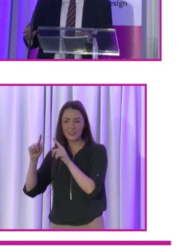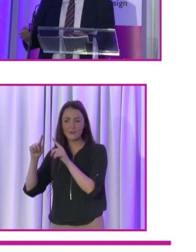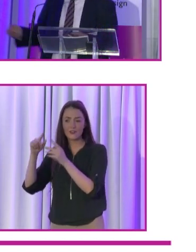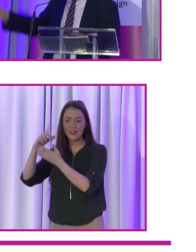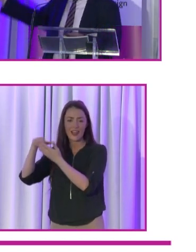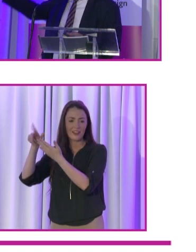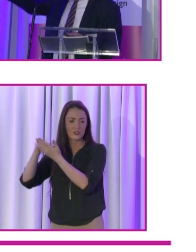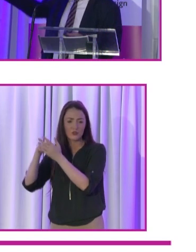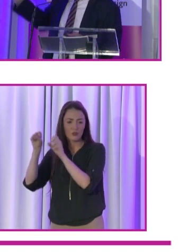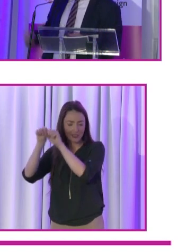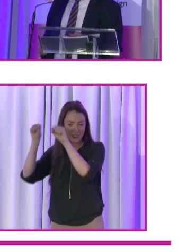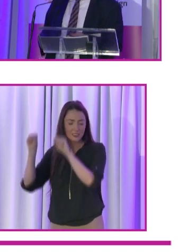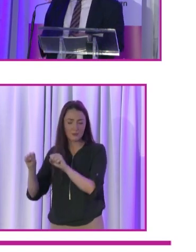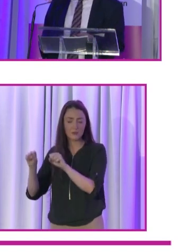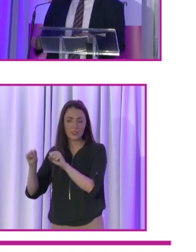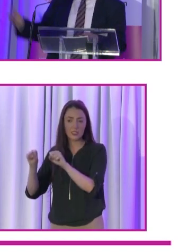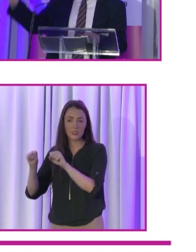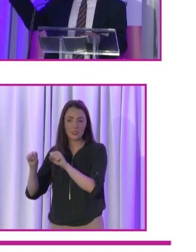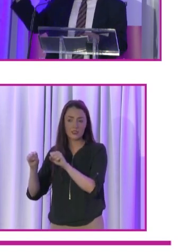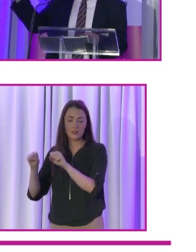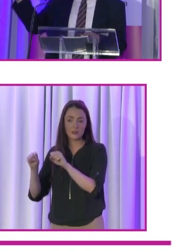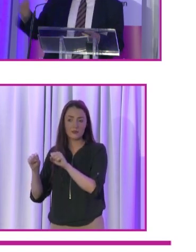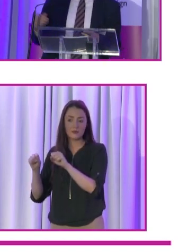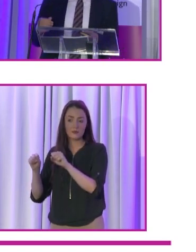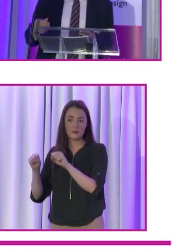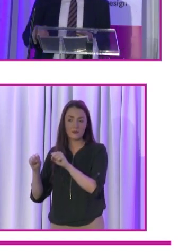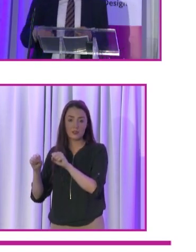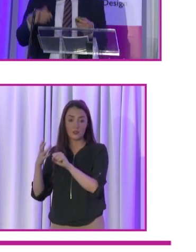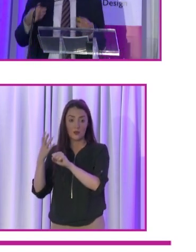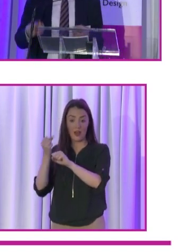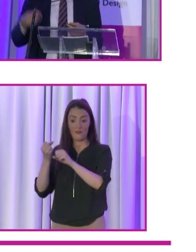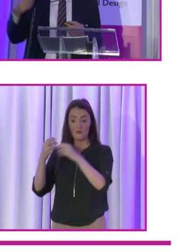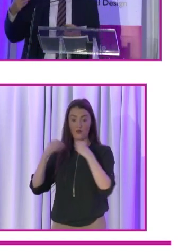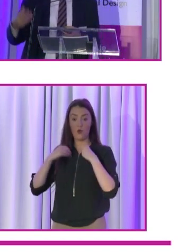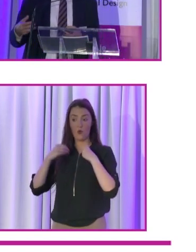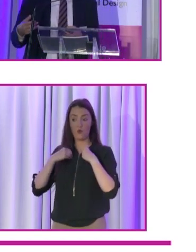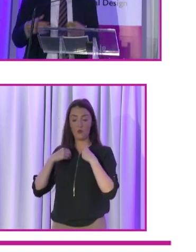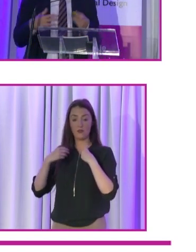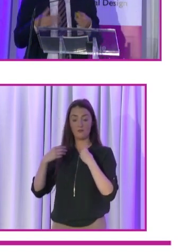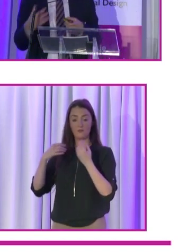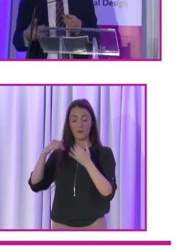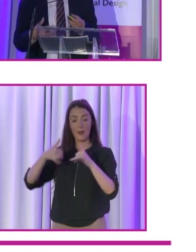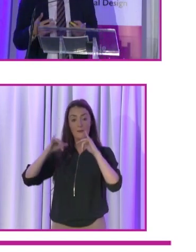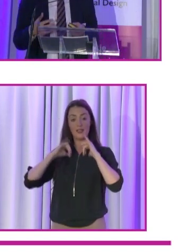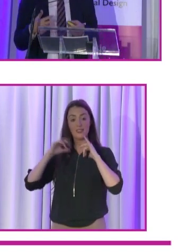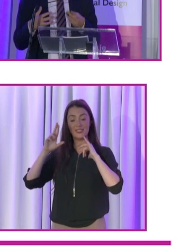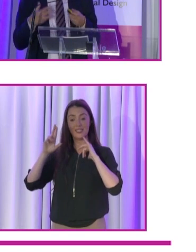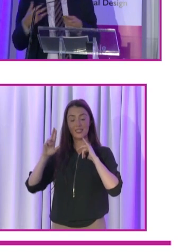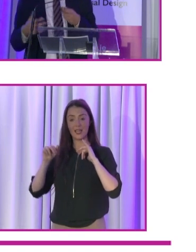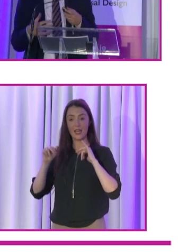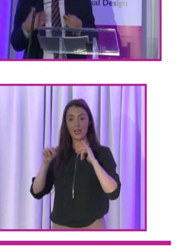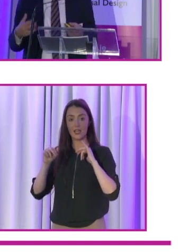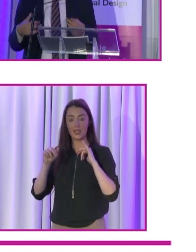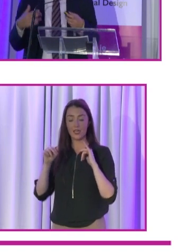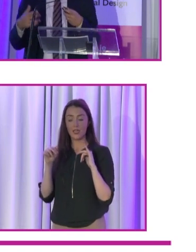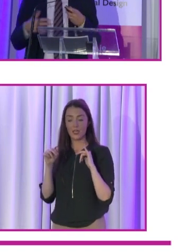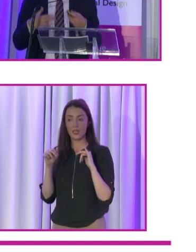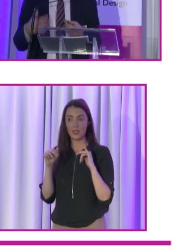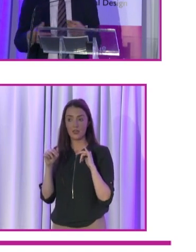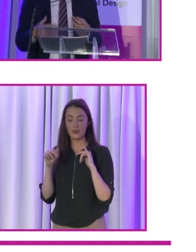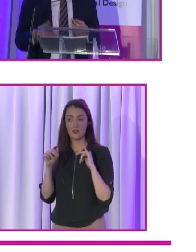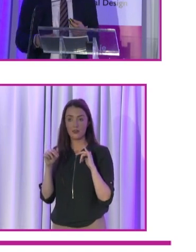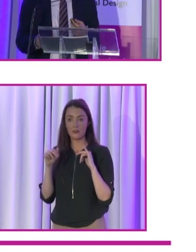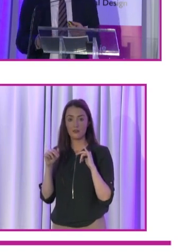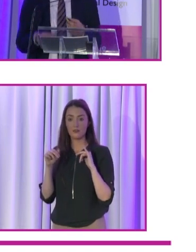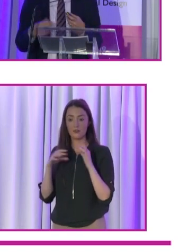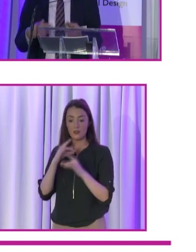electoral systems. The Commission does have competence for which we believe is a hook for us to really